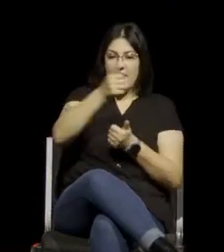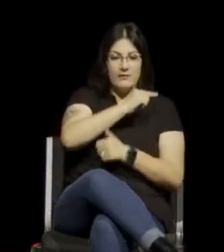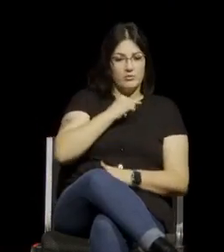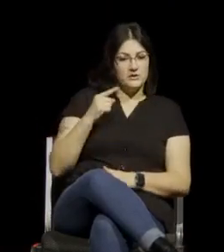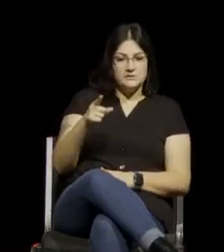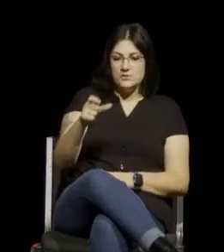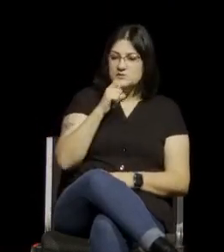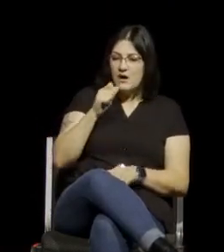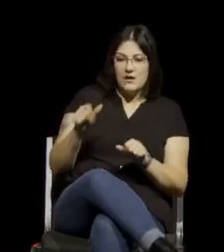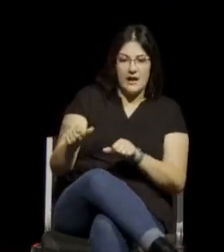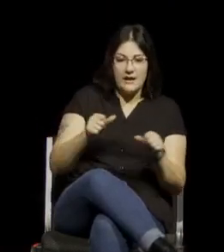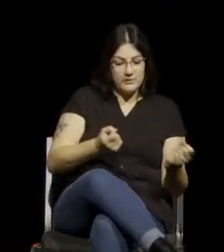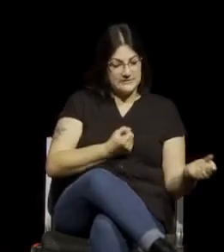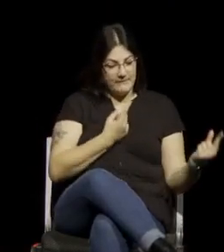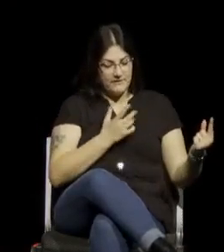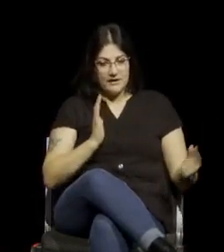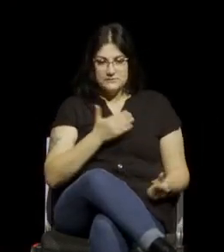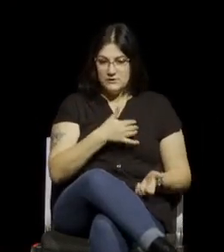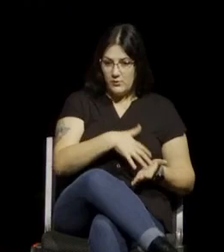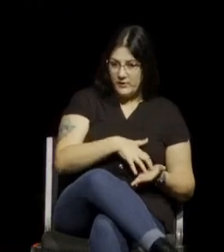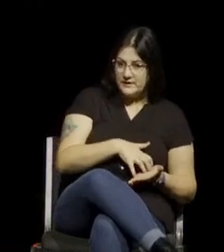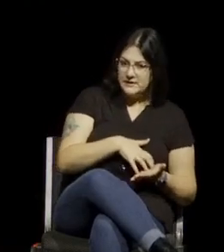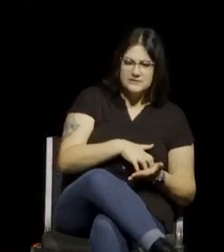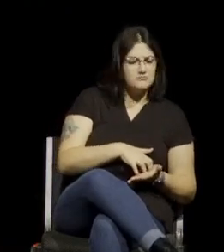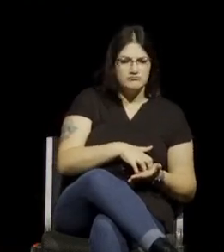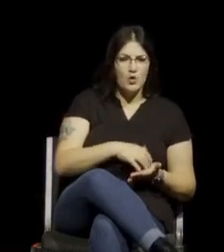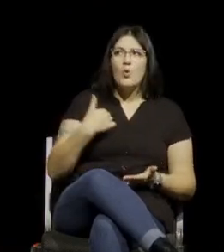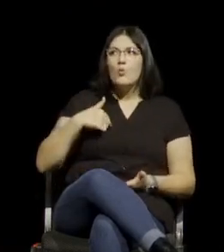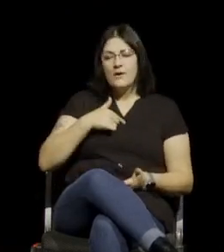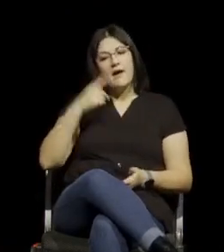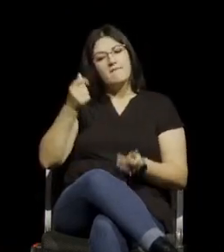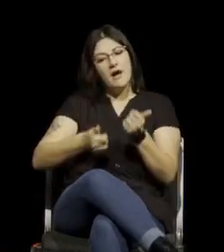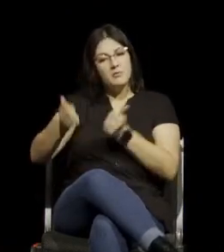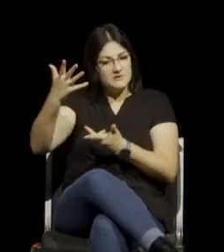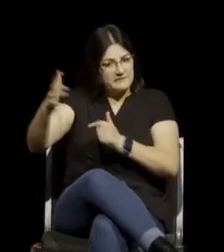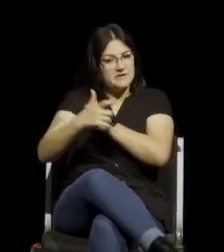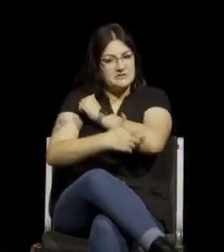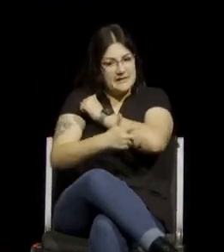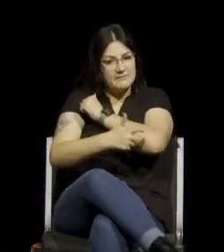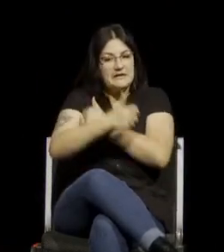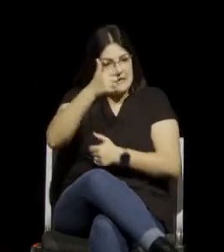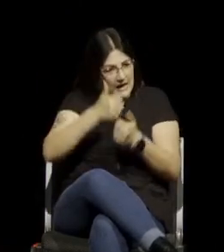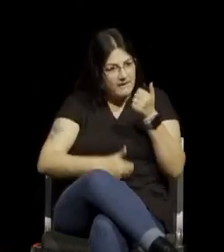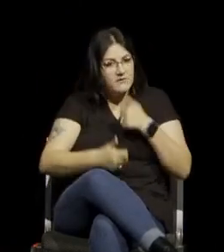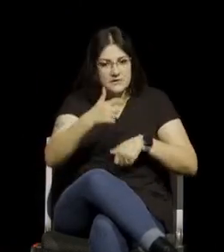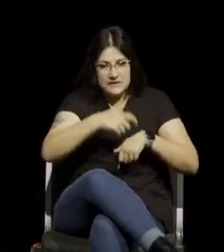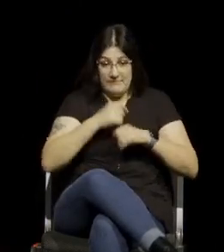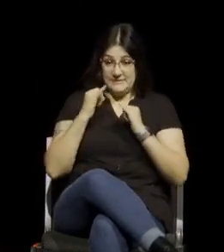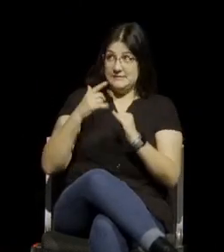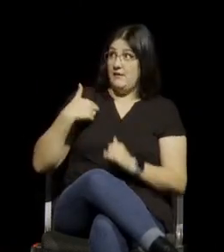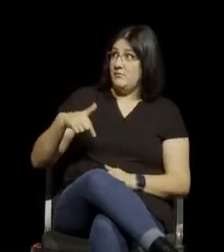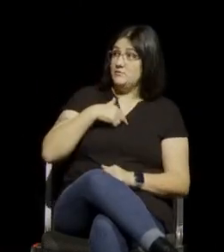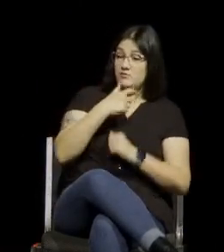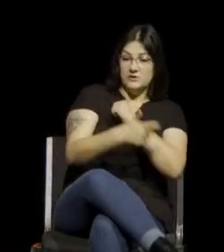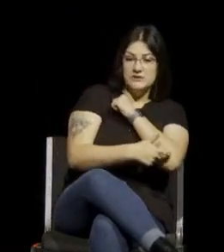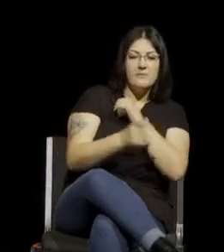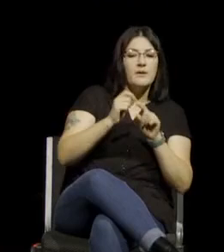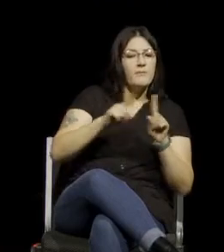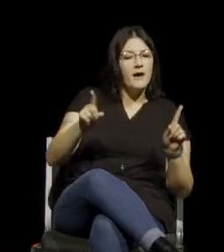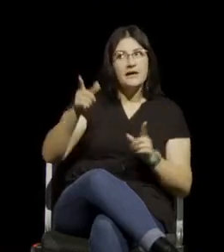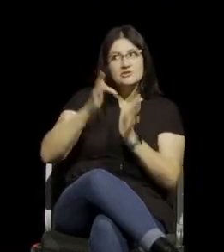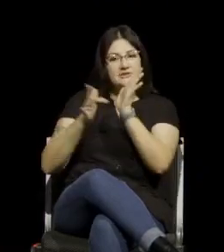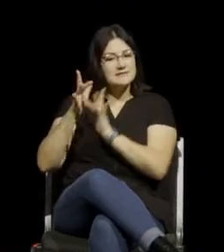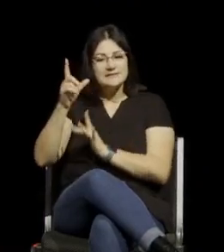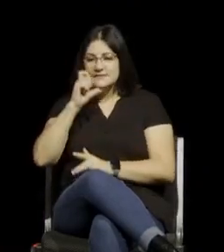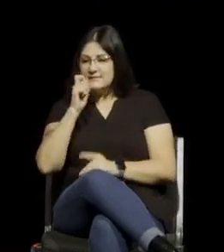is unable to empathize with our weakness. No, we have one who has been tempted in every way, just as we are tempted, yet Jesus